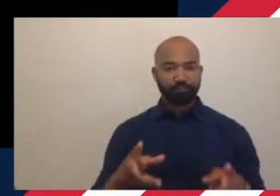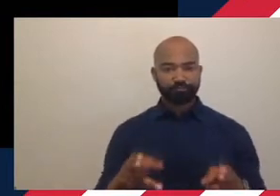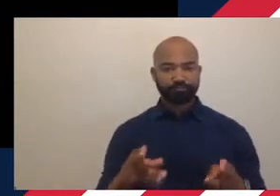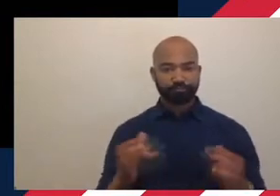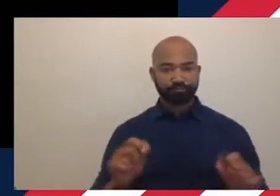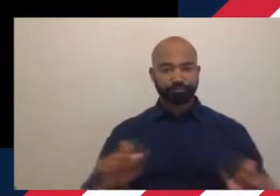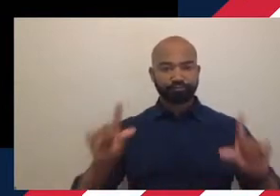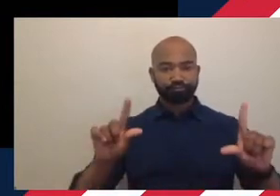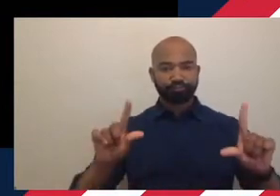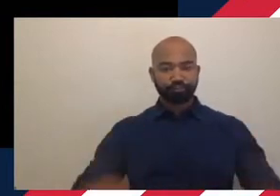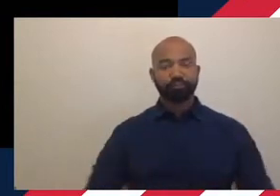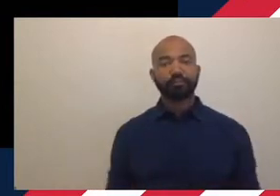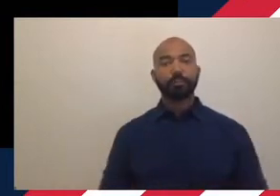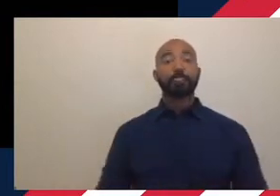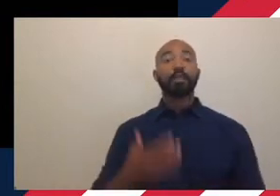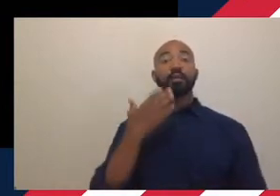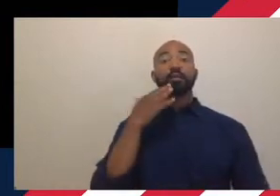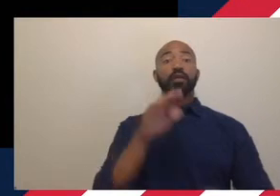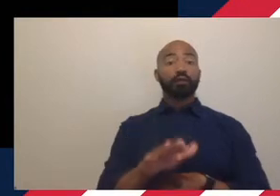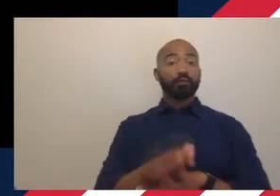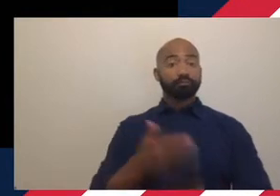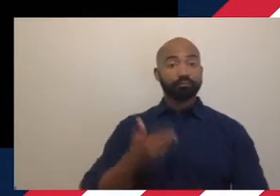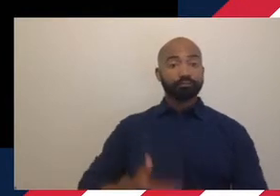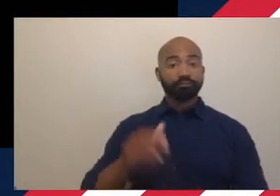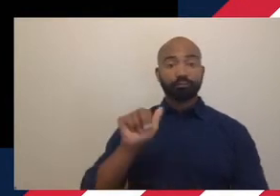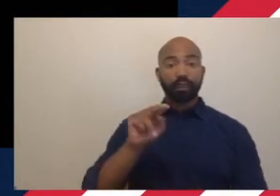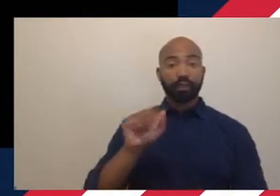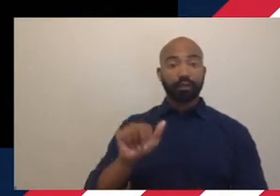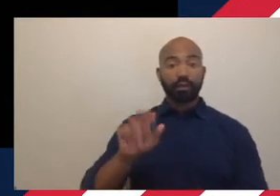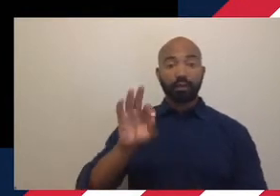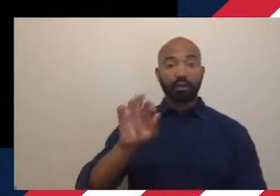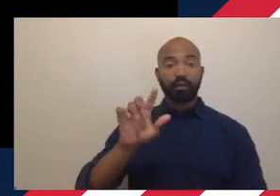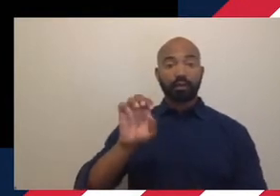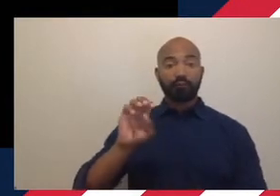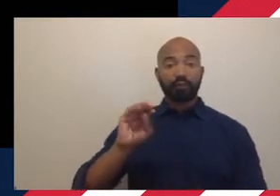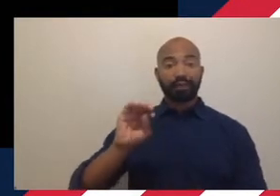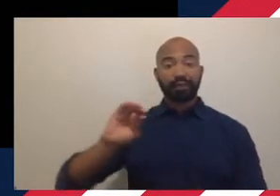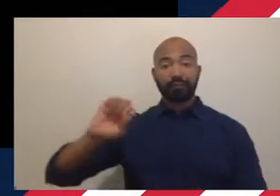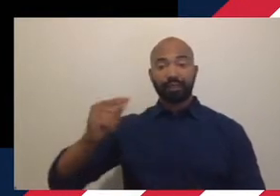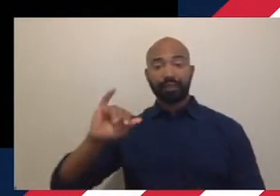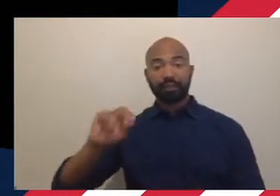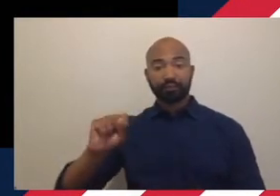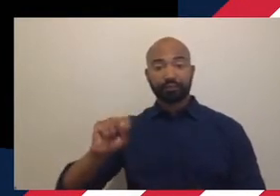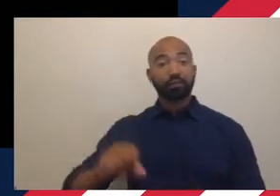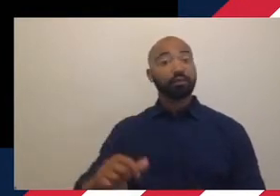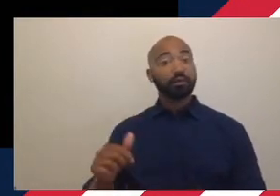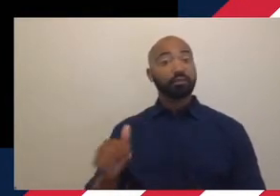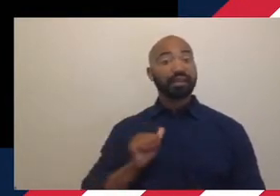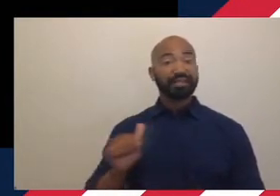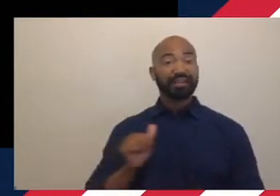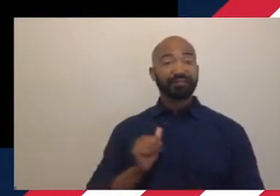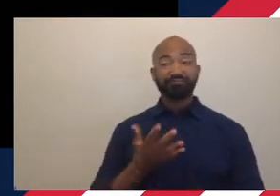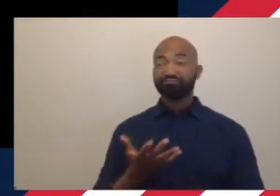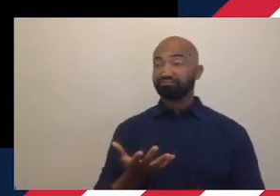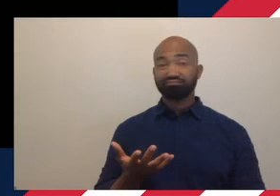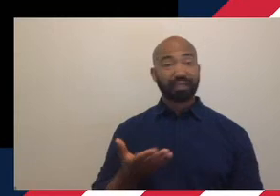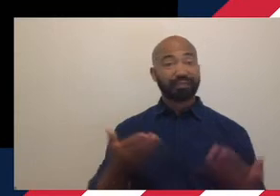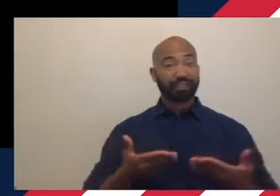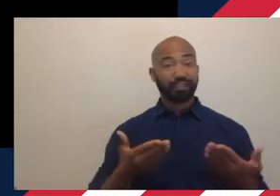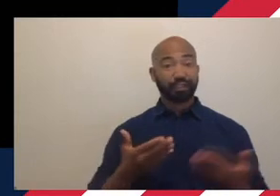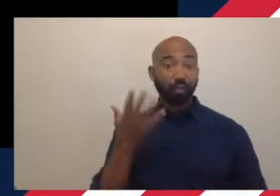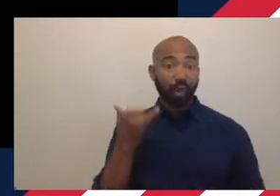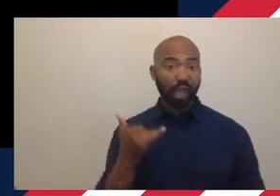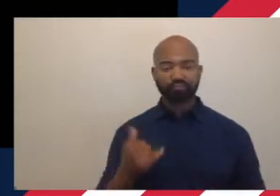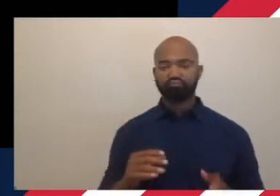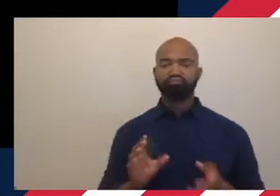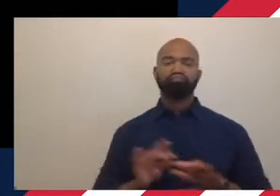Good afternoon. My name is Anna Flemings, and I am here today to give